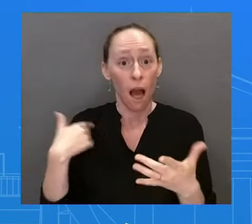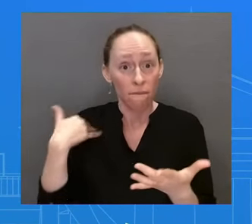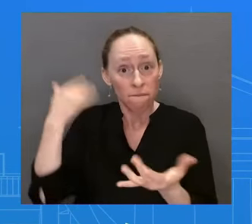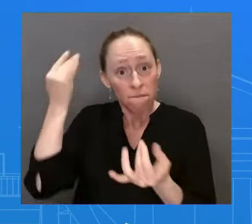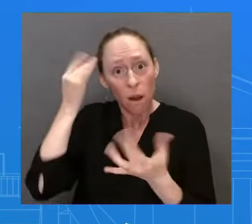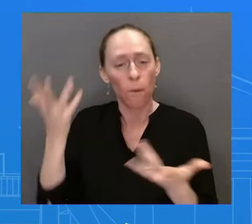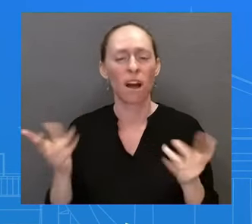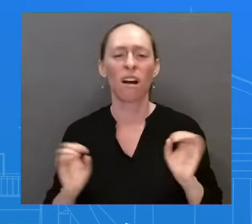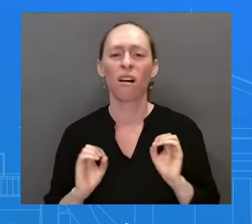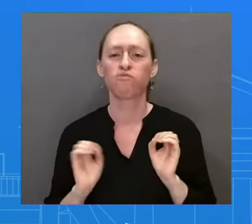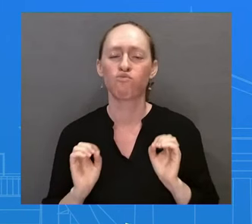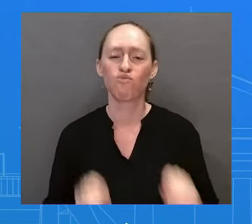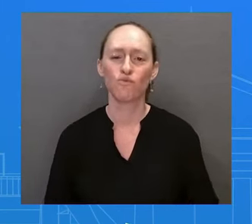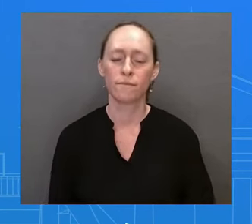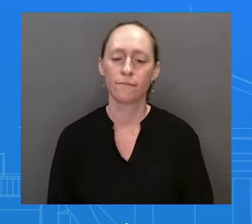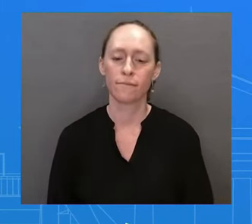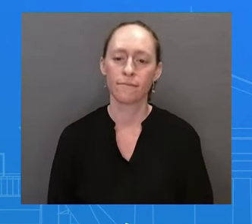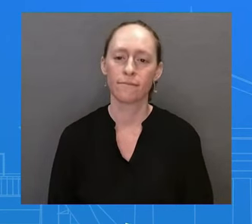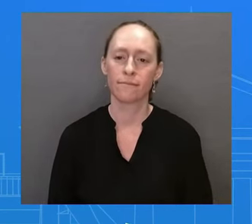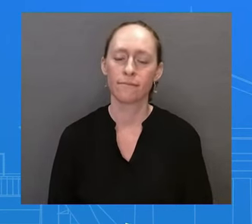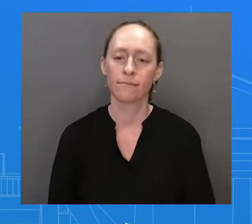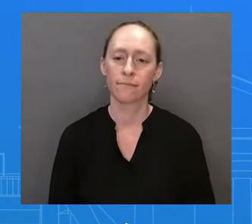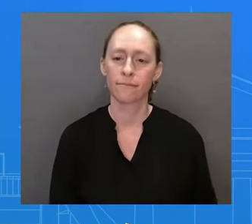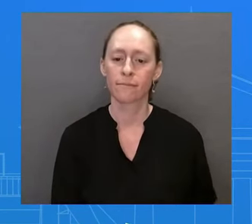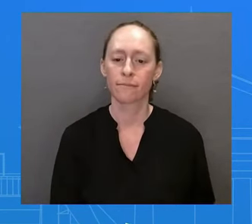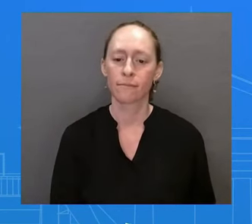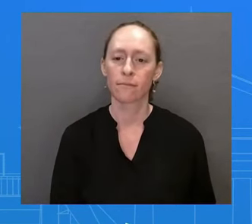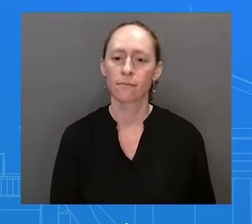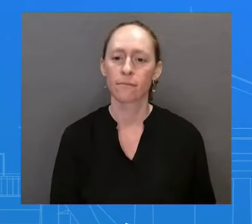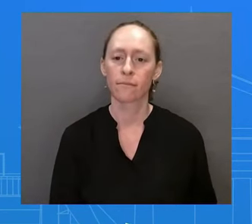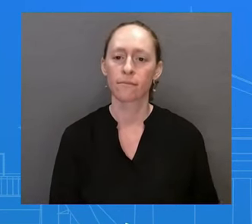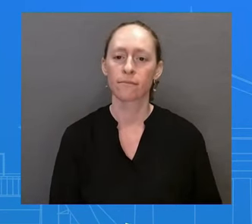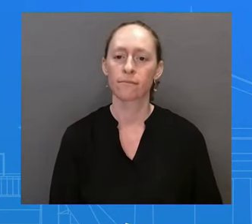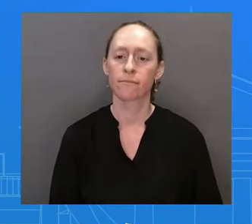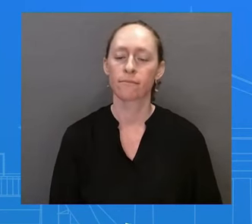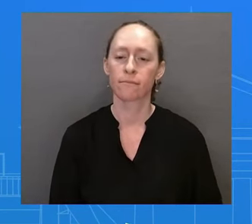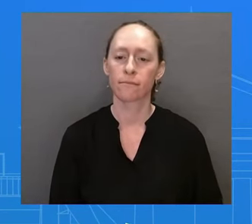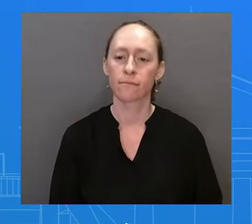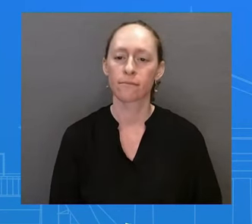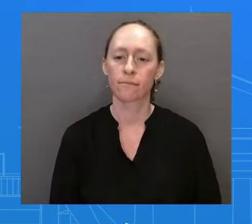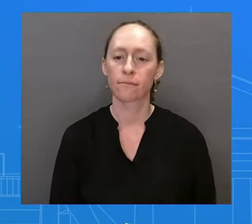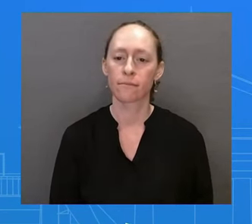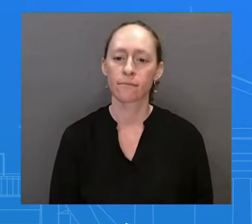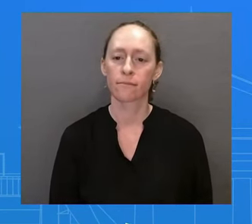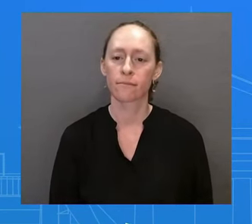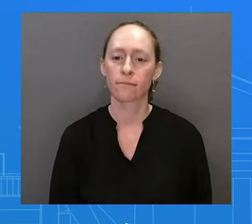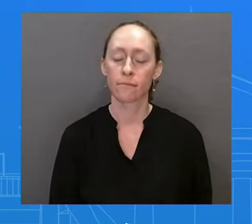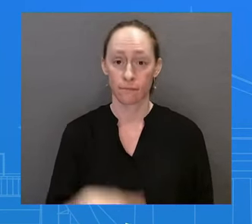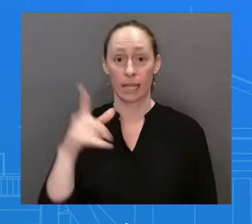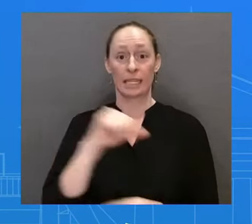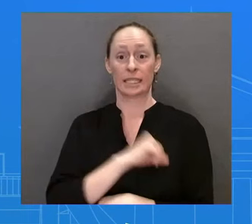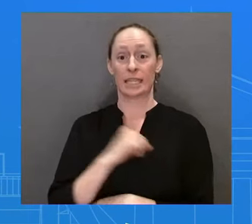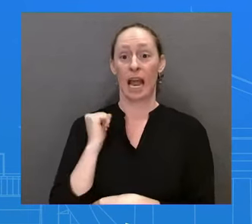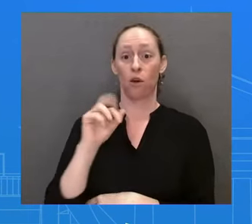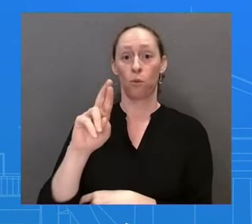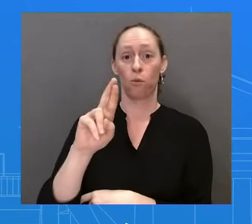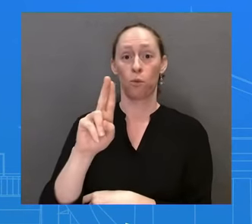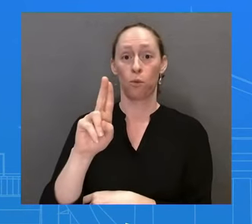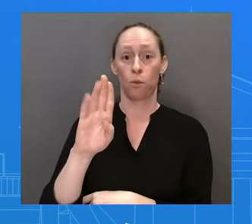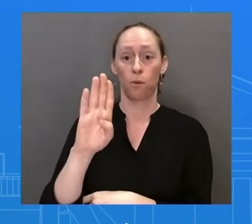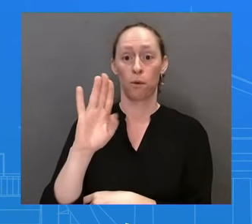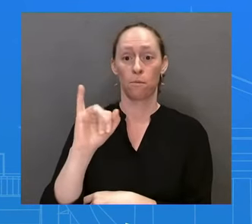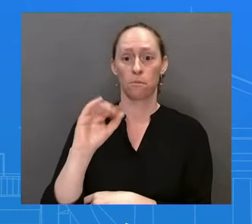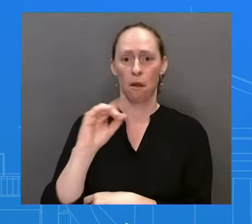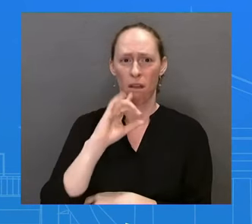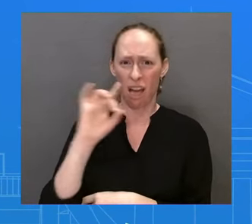during an interview, Senator Rubio said that there's no allegation that there was harm done to the national security. Does that